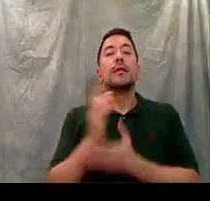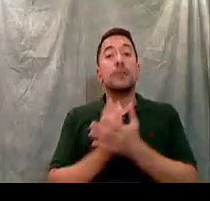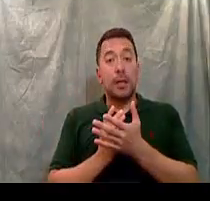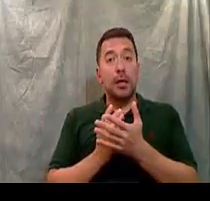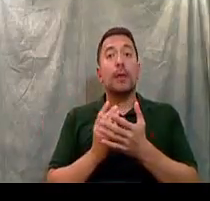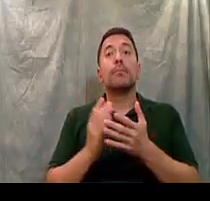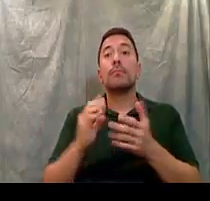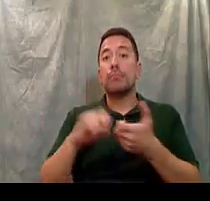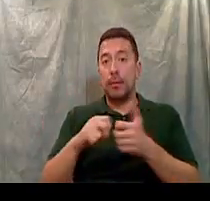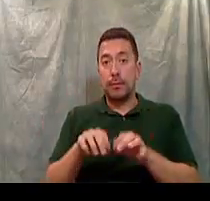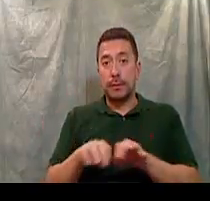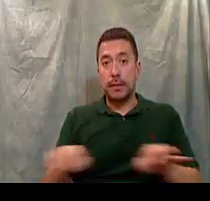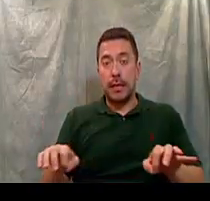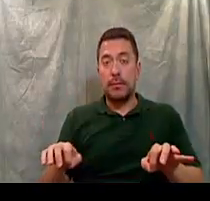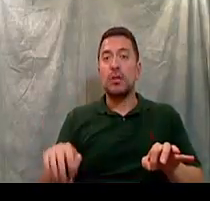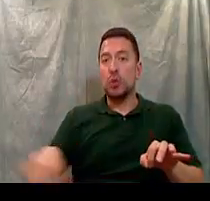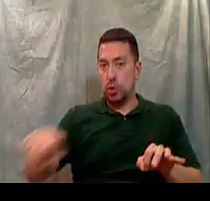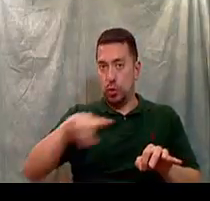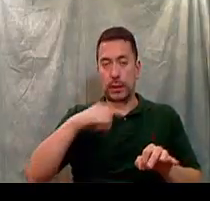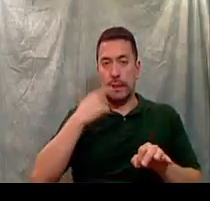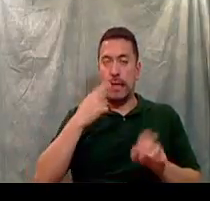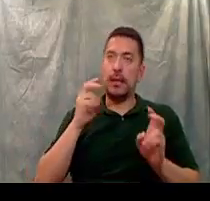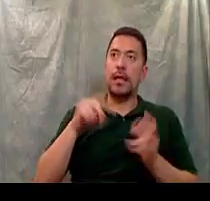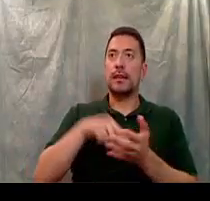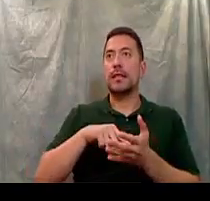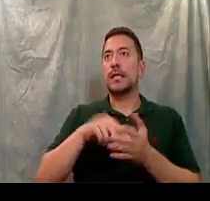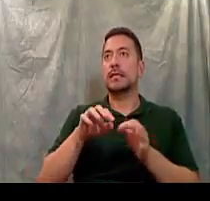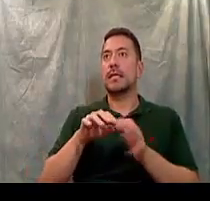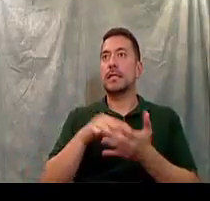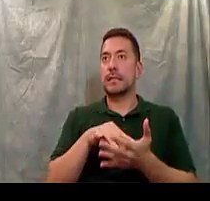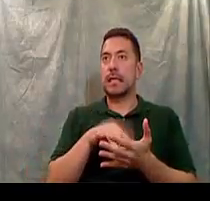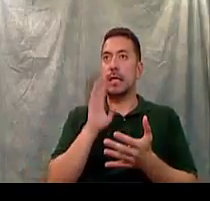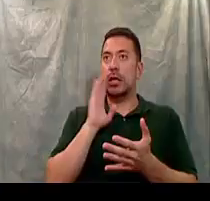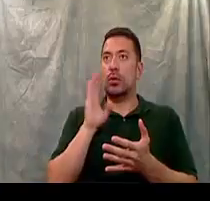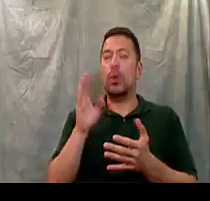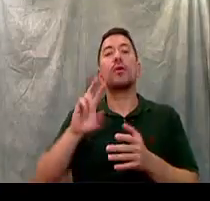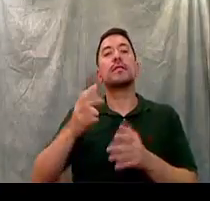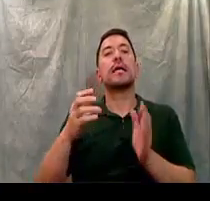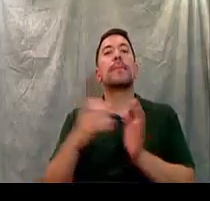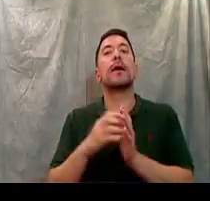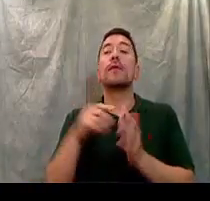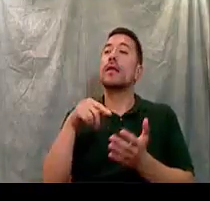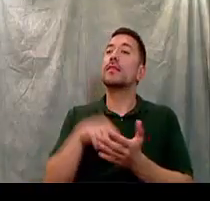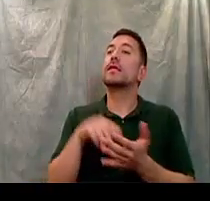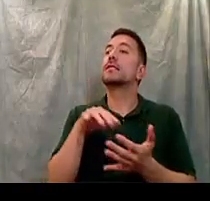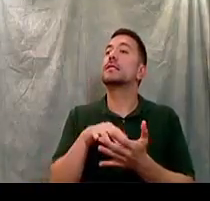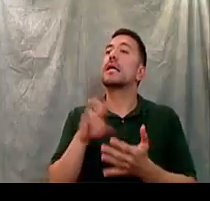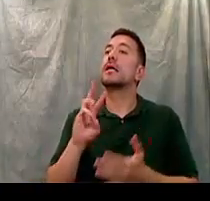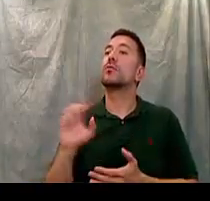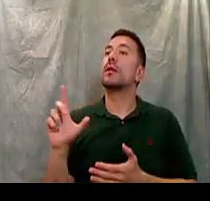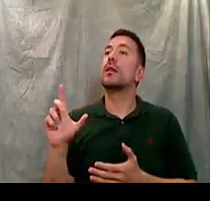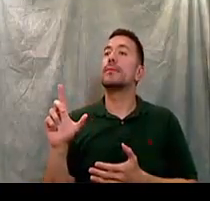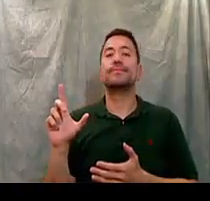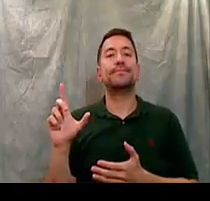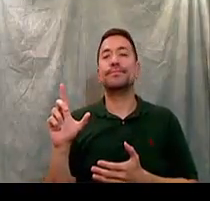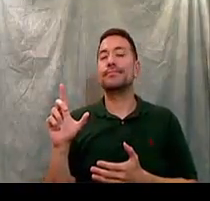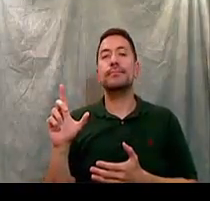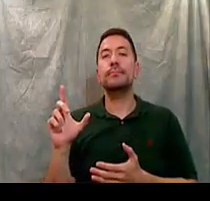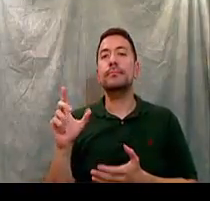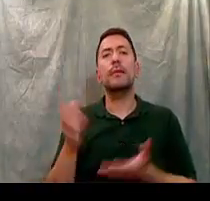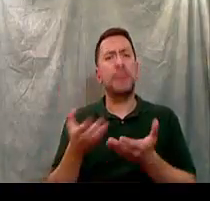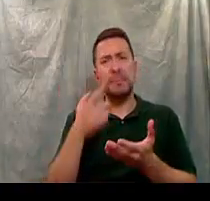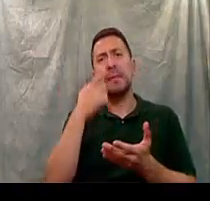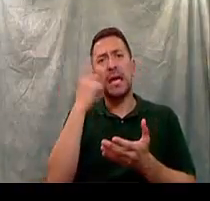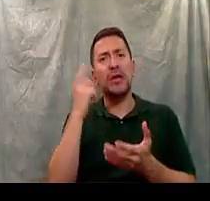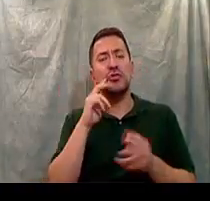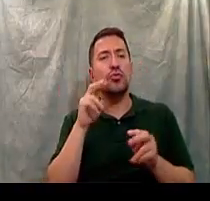with "this study will," or the second paragraph in the problem statement started with "this study will." And I think that may have been prompted by looking